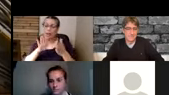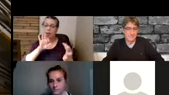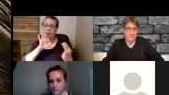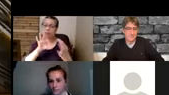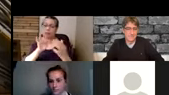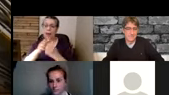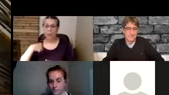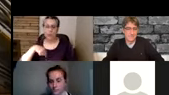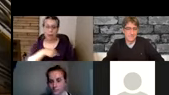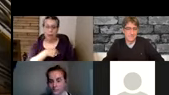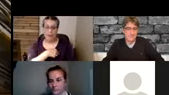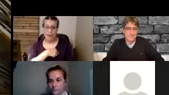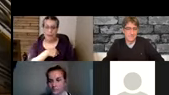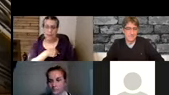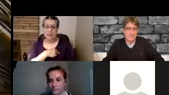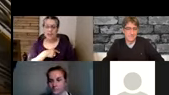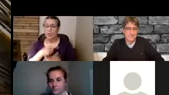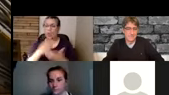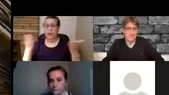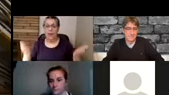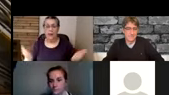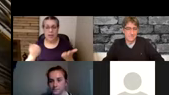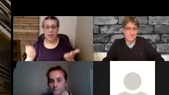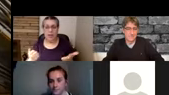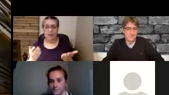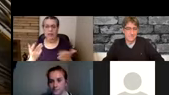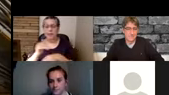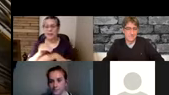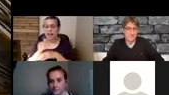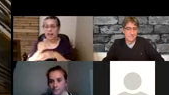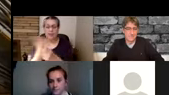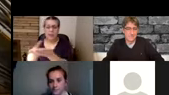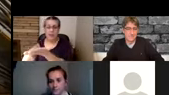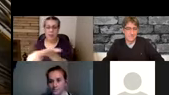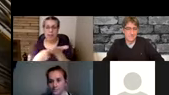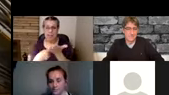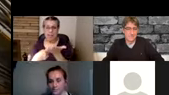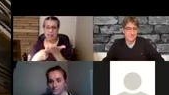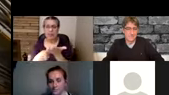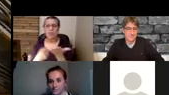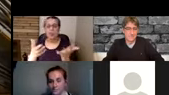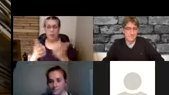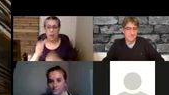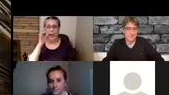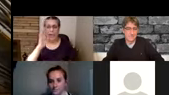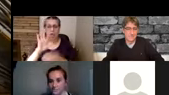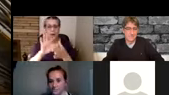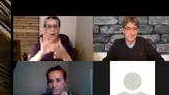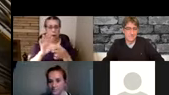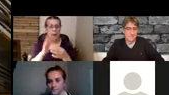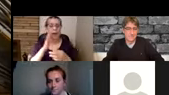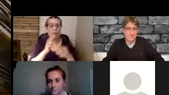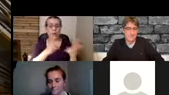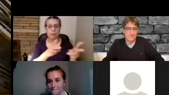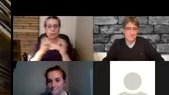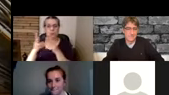teams that are here and covered tonight. And we'll make sure that your comments get added into the